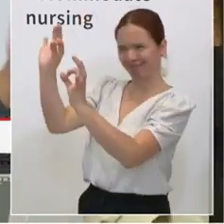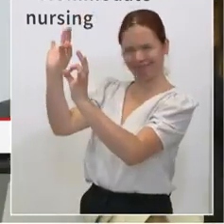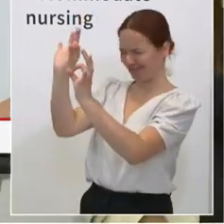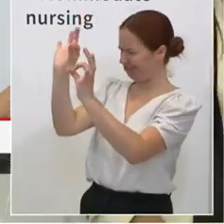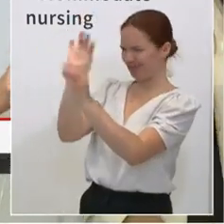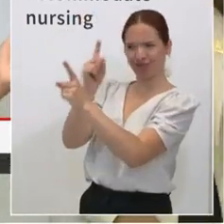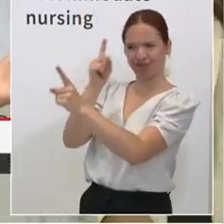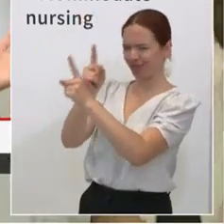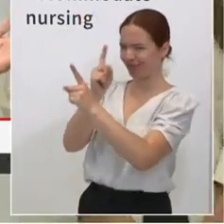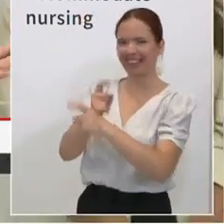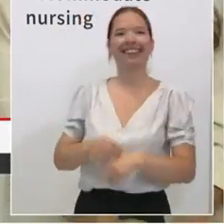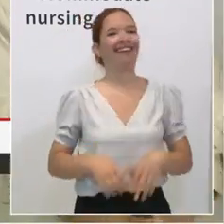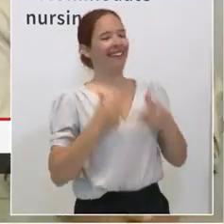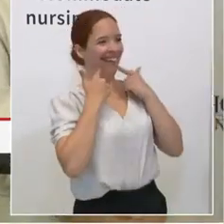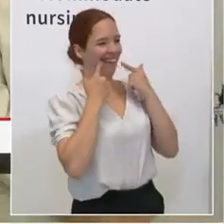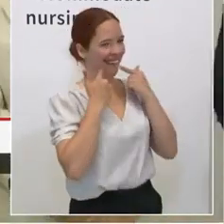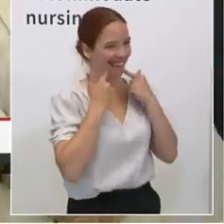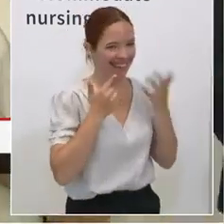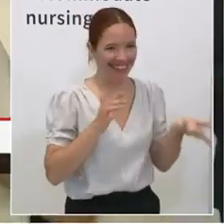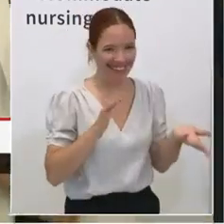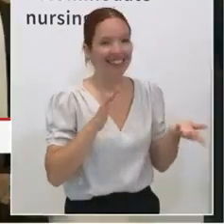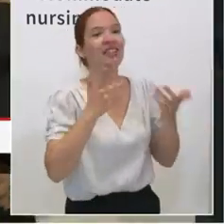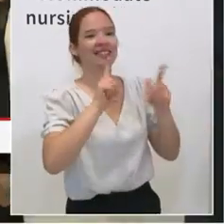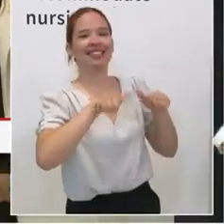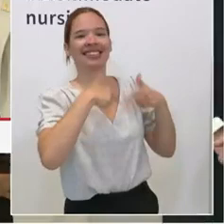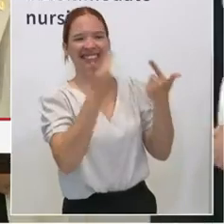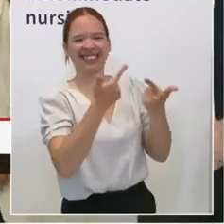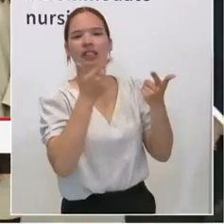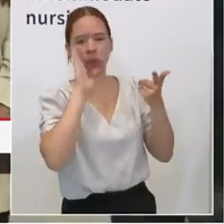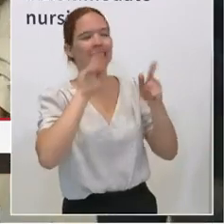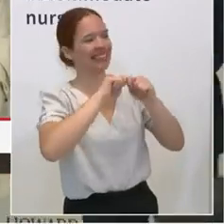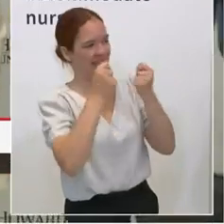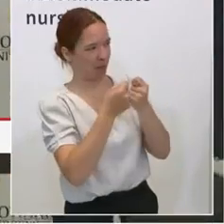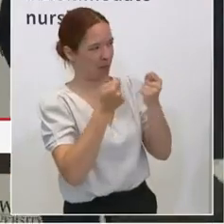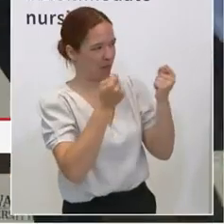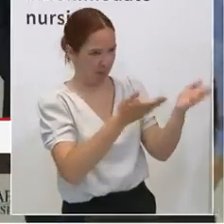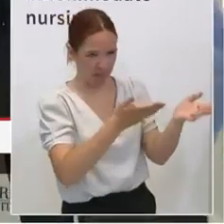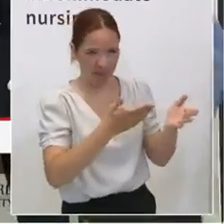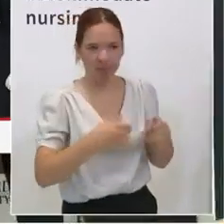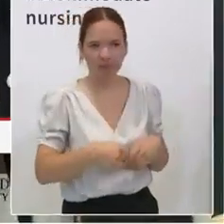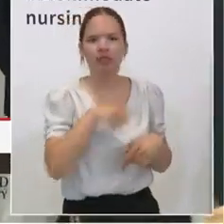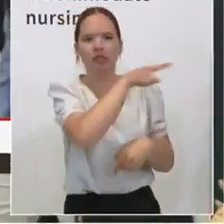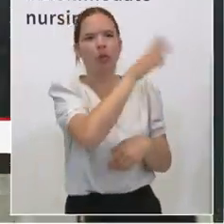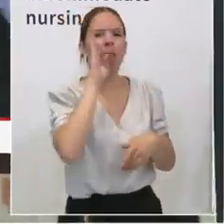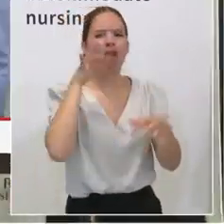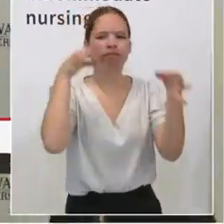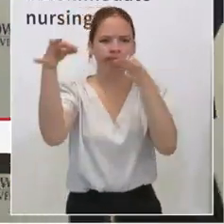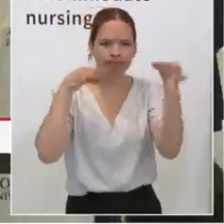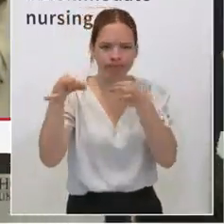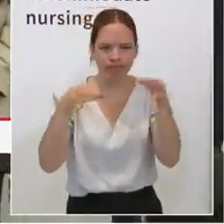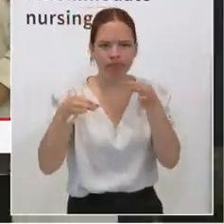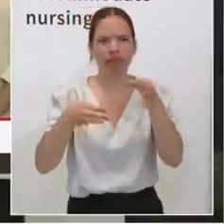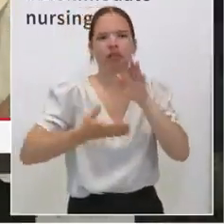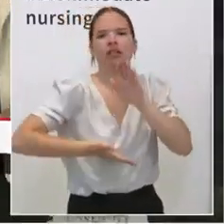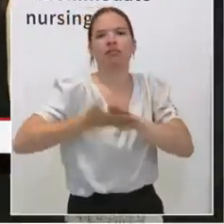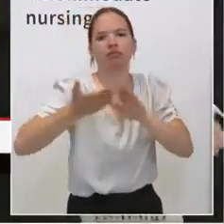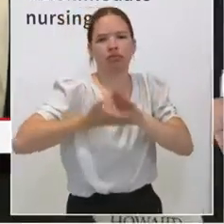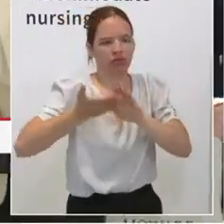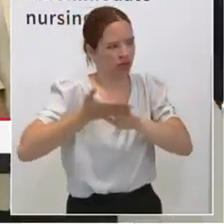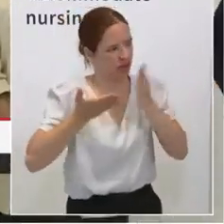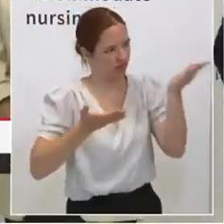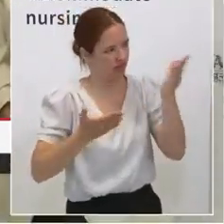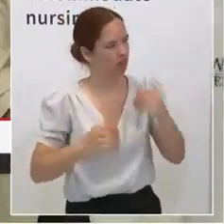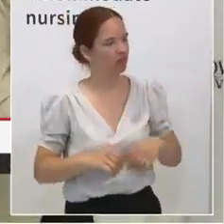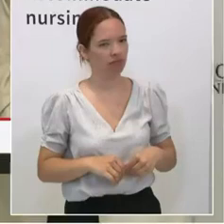team, Chris, Kevin, and talk a little bit about operations. Yeah, thanks, Sam,